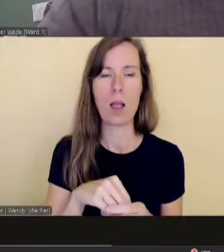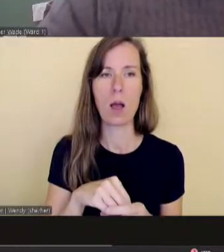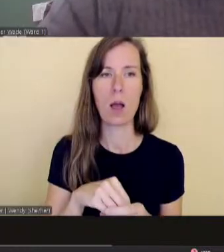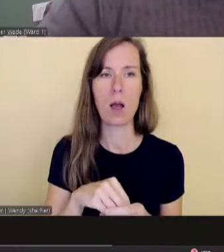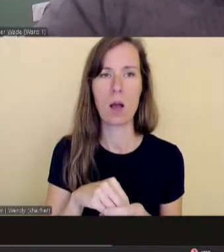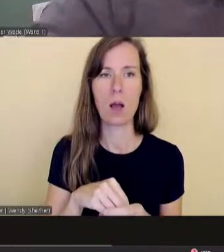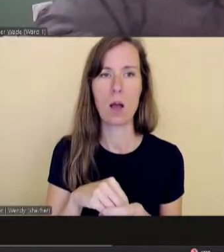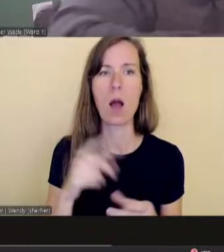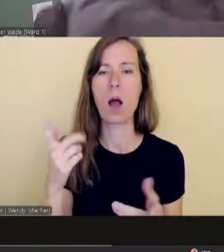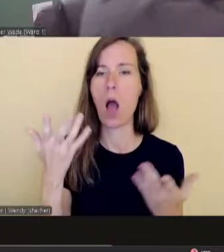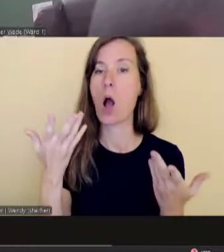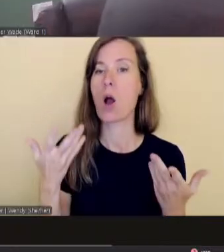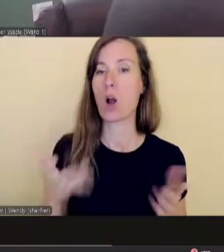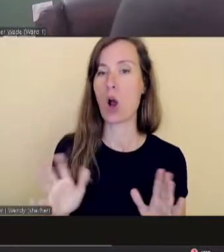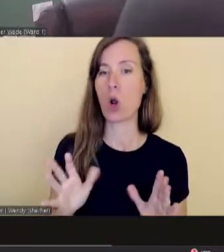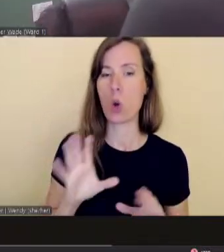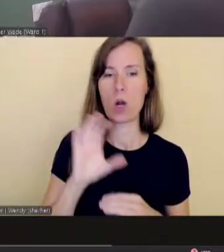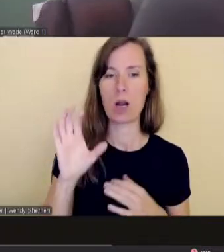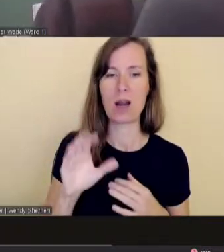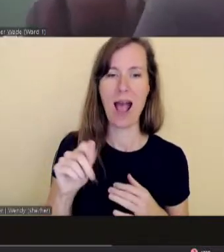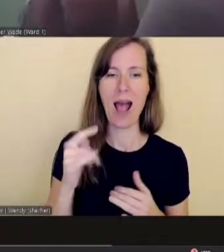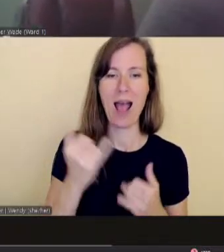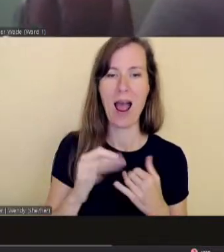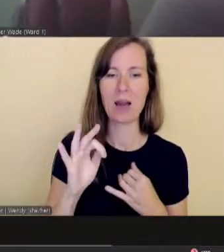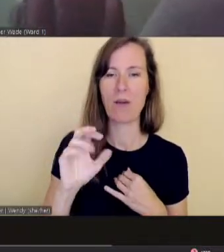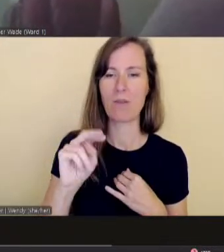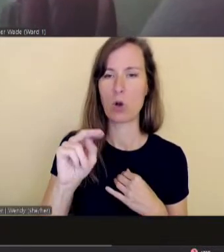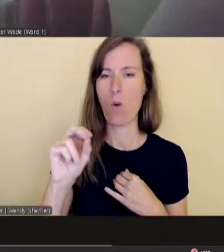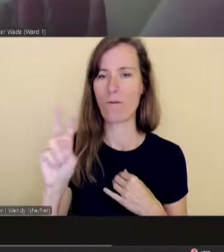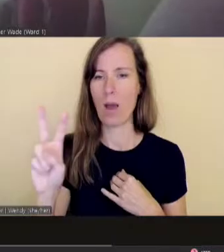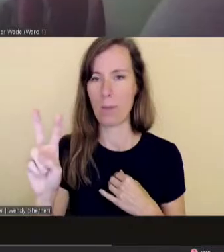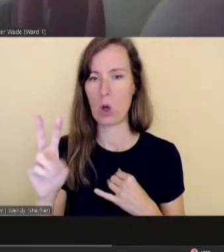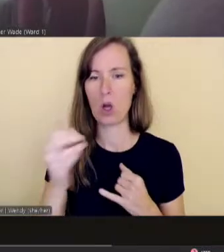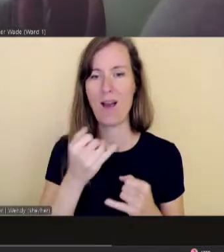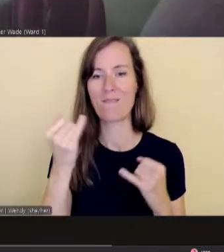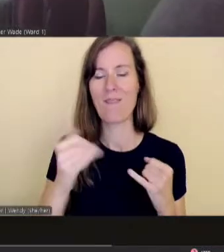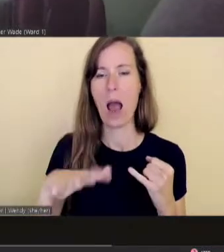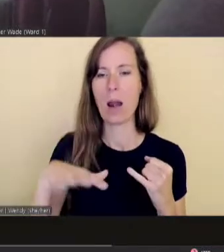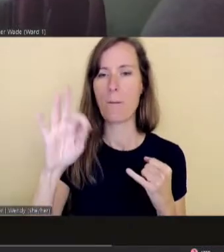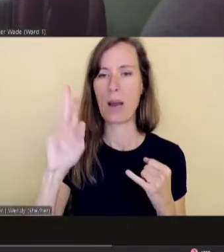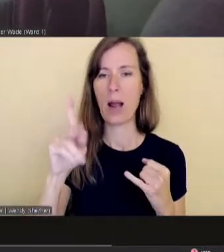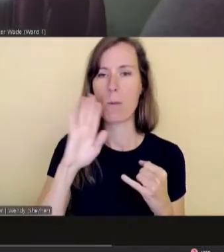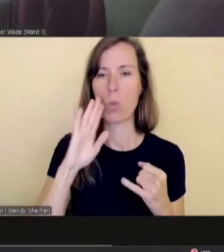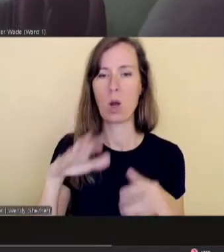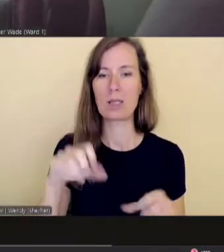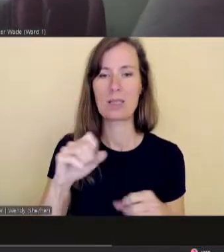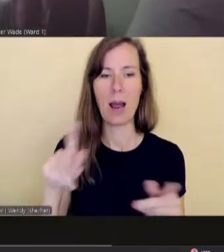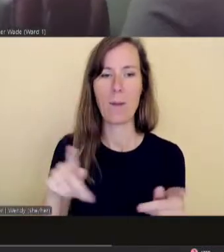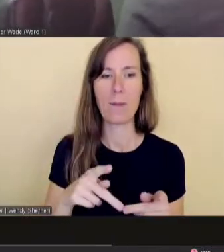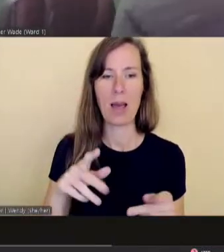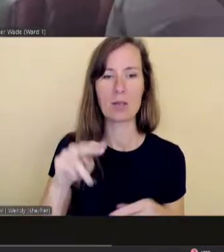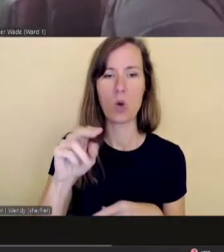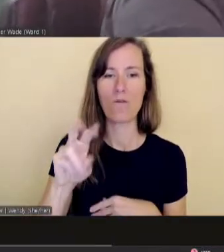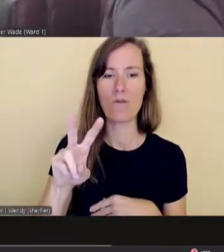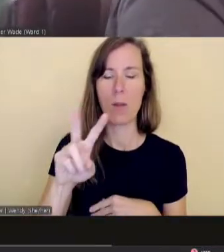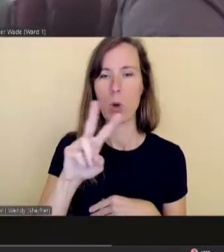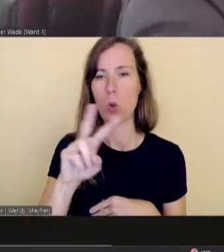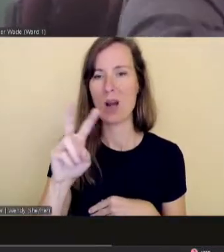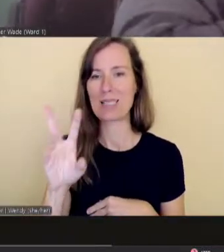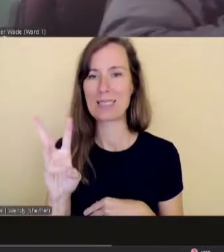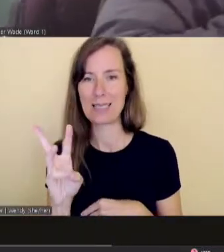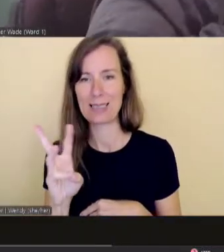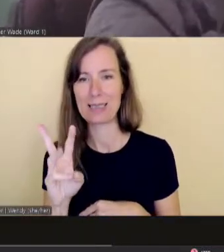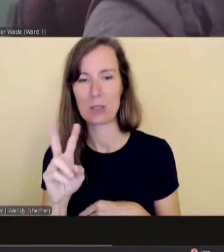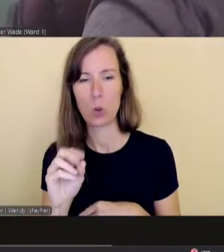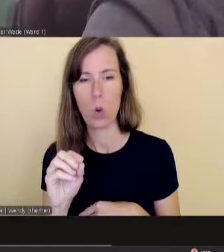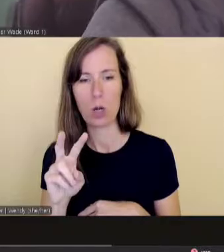concluded at the end of November. The final pickup will take place November 26, 2025. We encourage all Cheverly